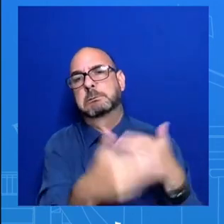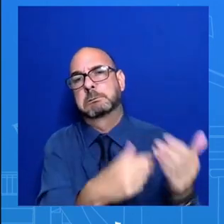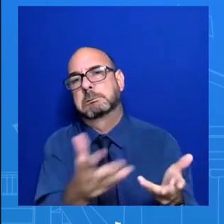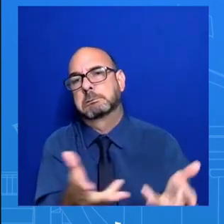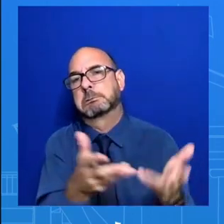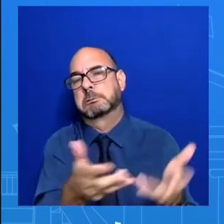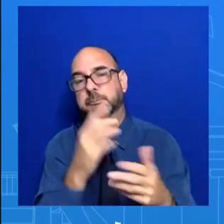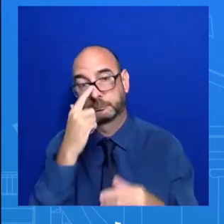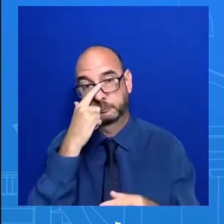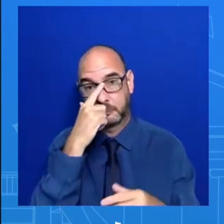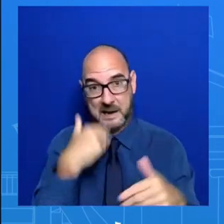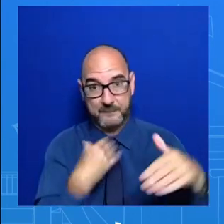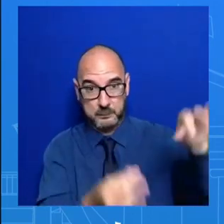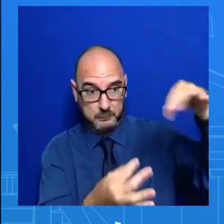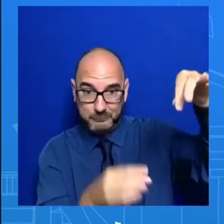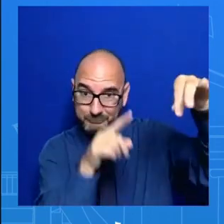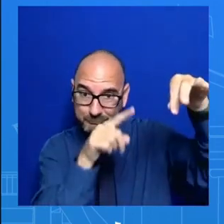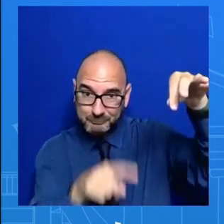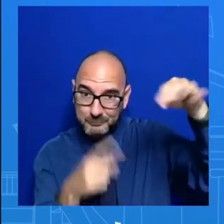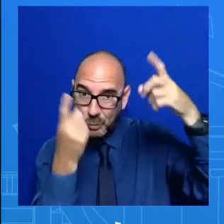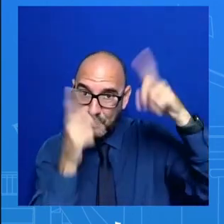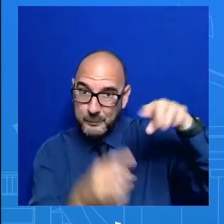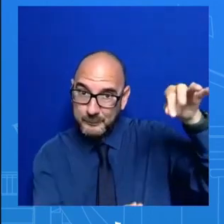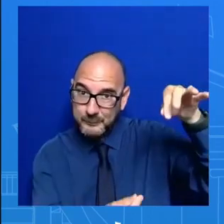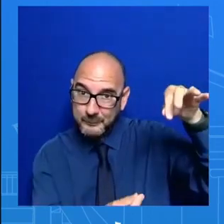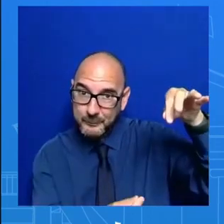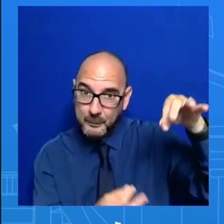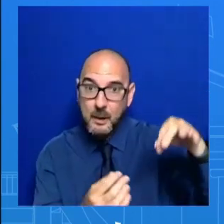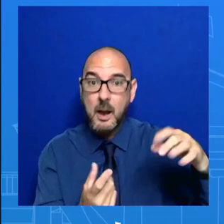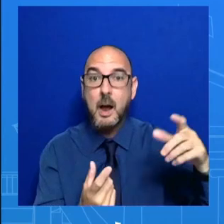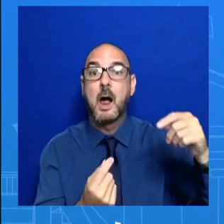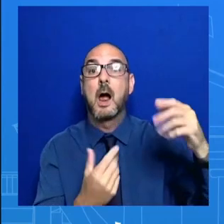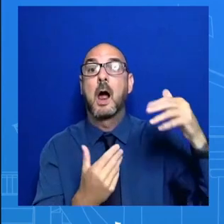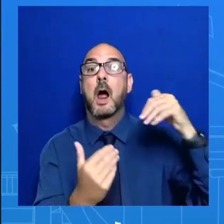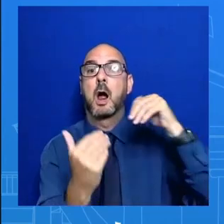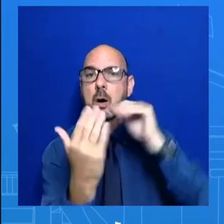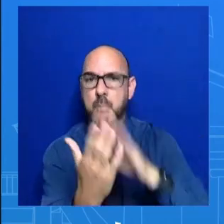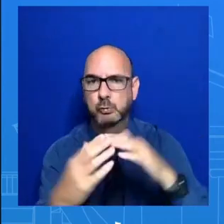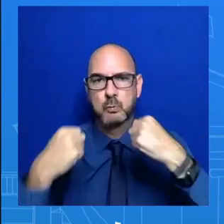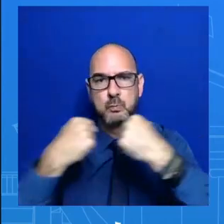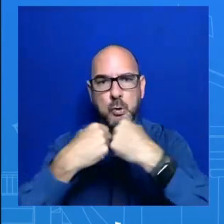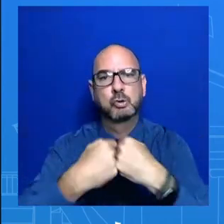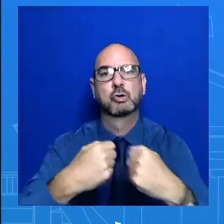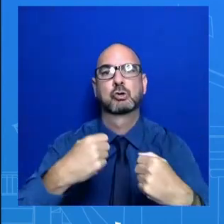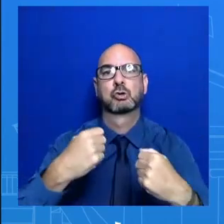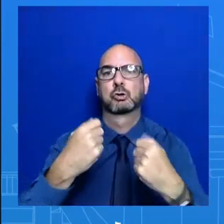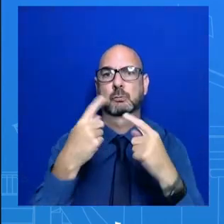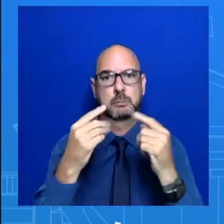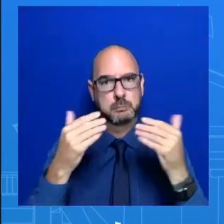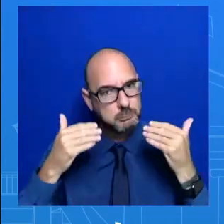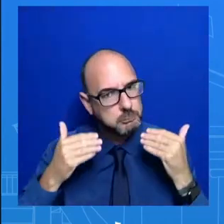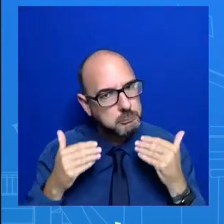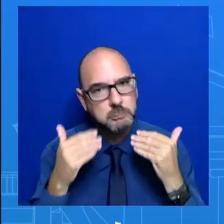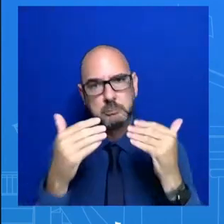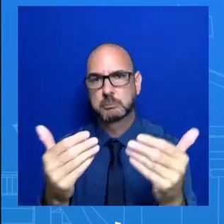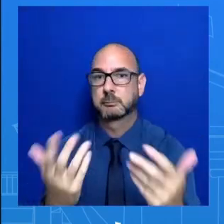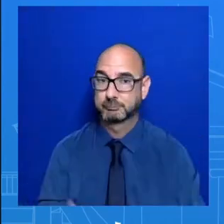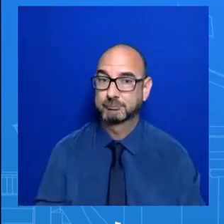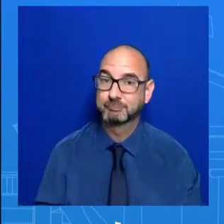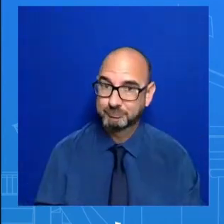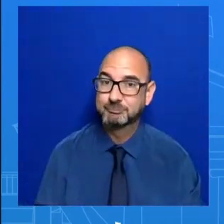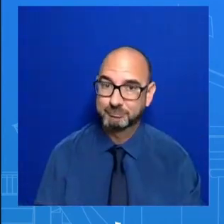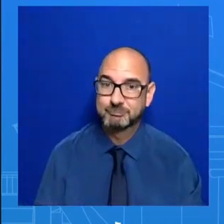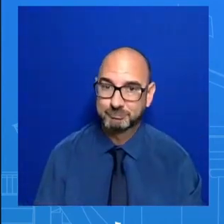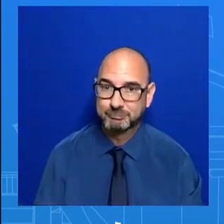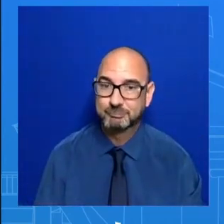that could deal with a broken immigration system and the challenges at the border. They should move forward on it. Is he considering an executive order on the border? Just wanted to follow up